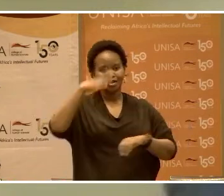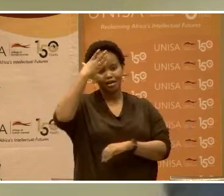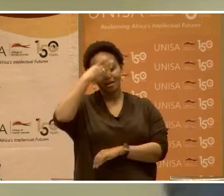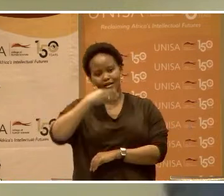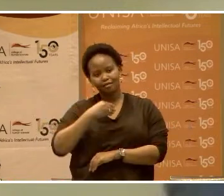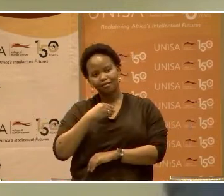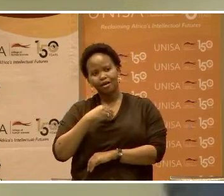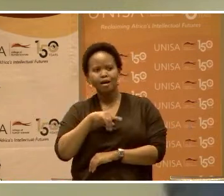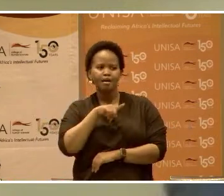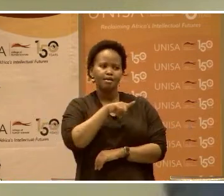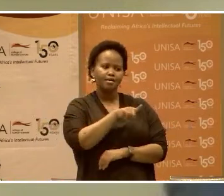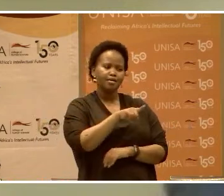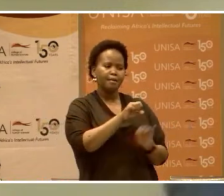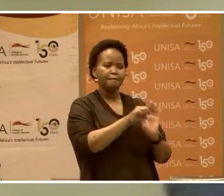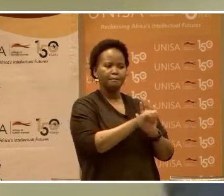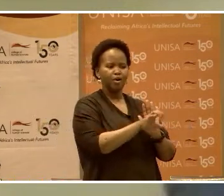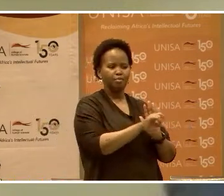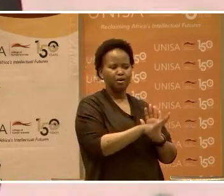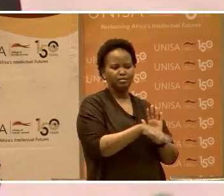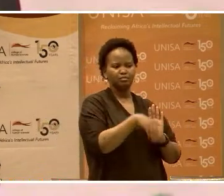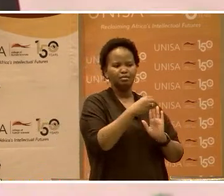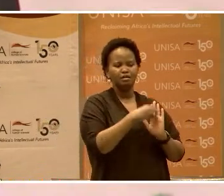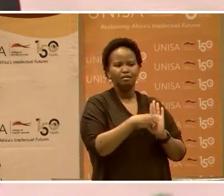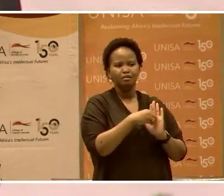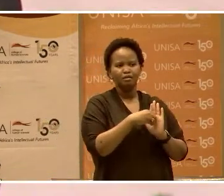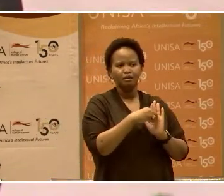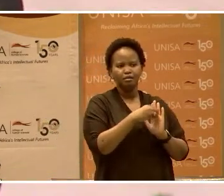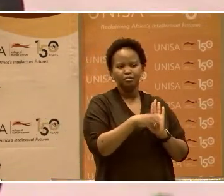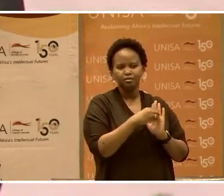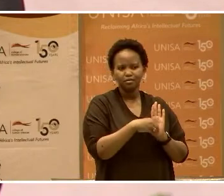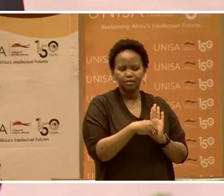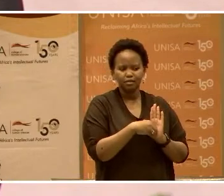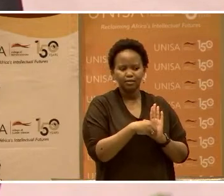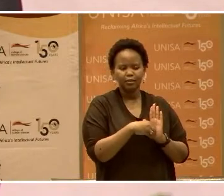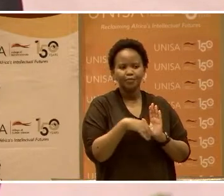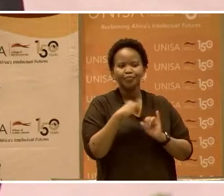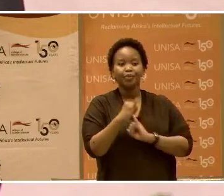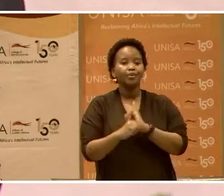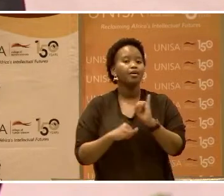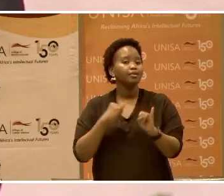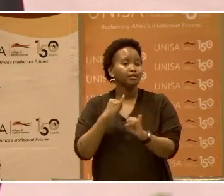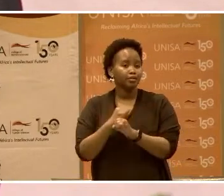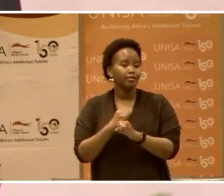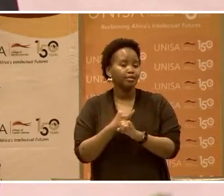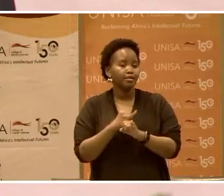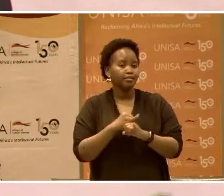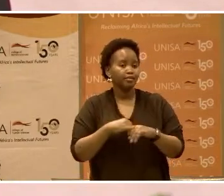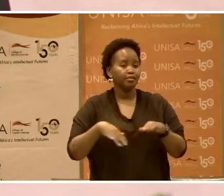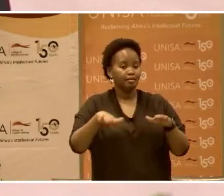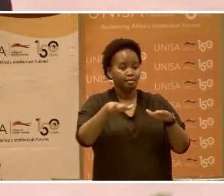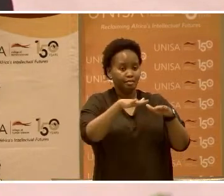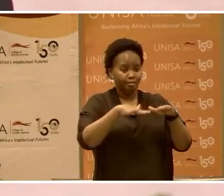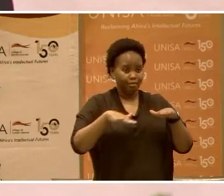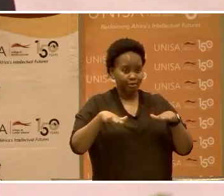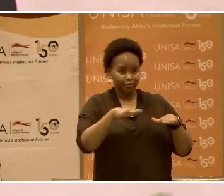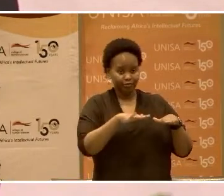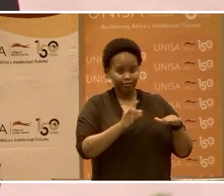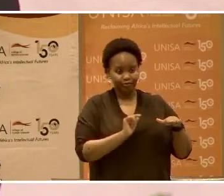published articles mostly in international reputable referred